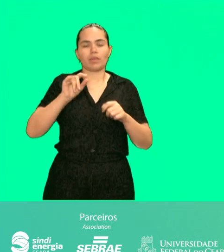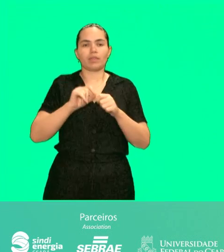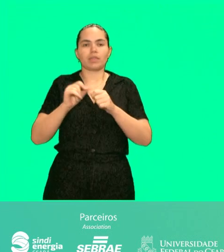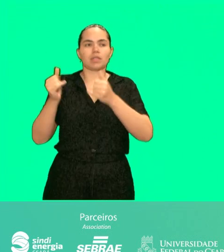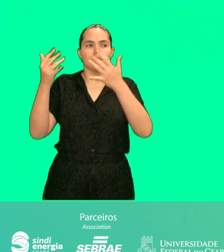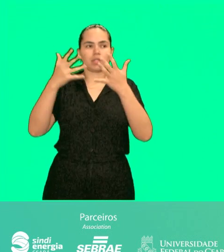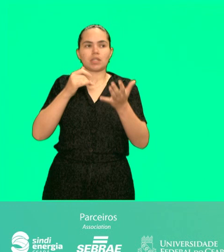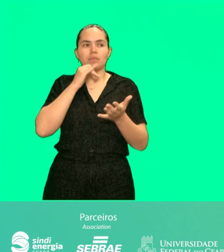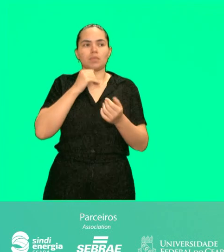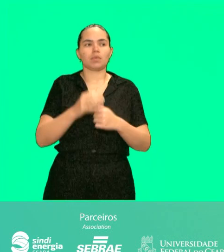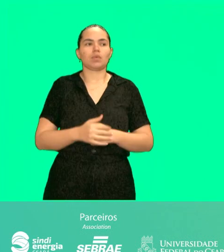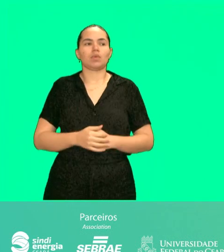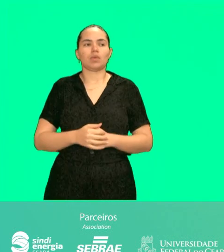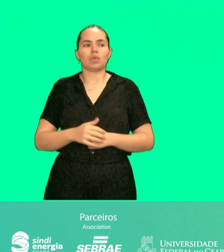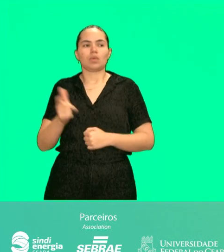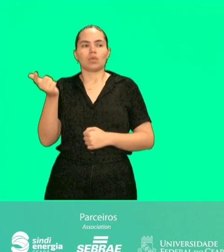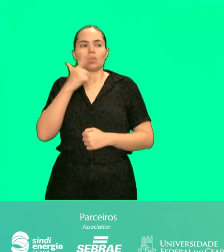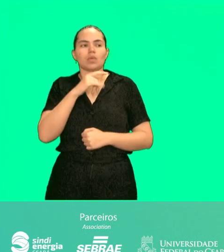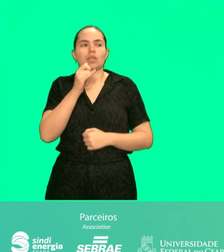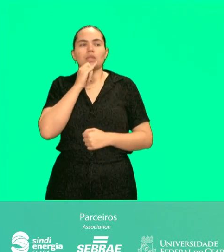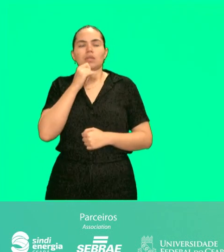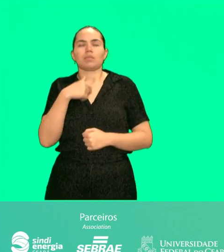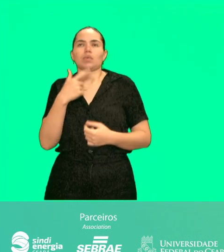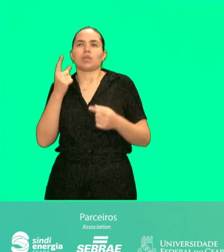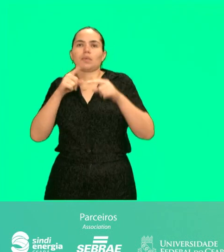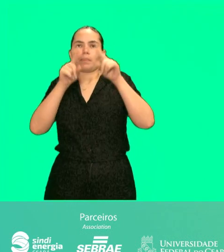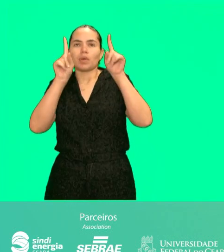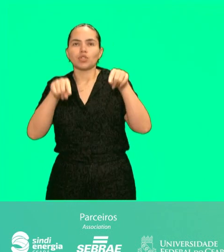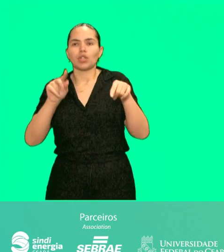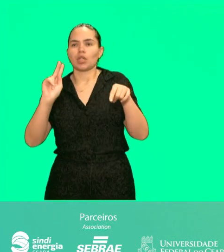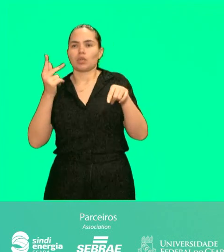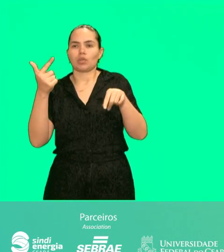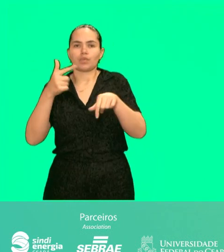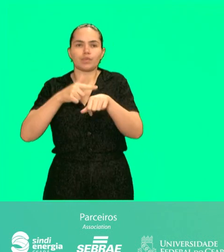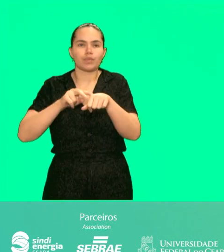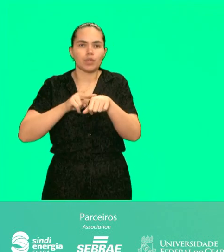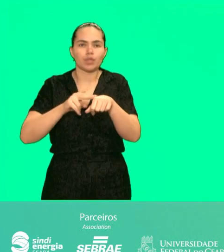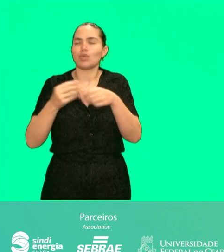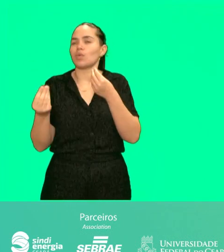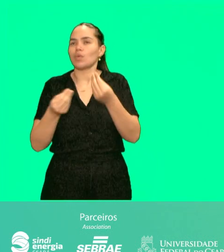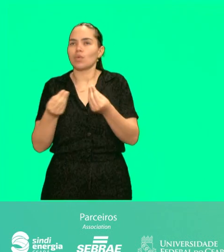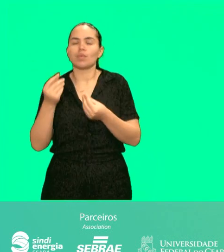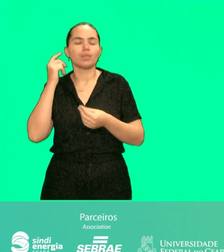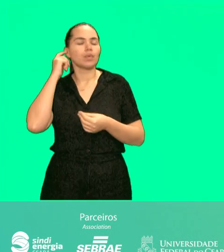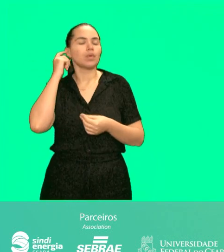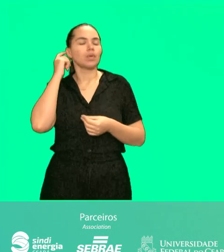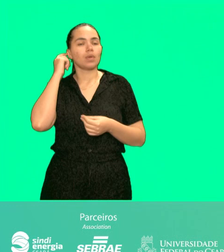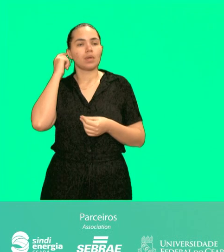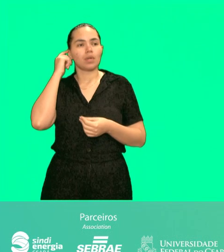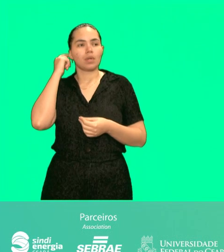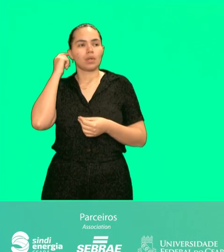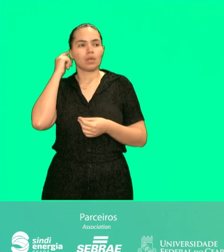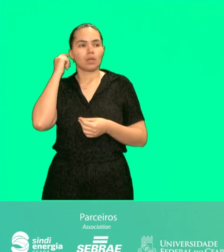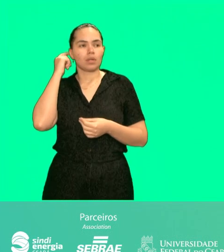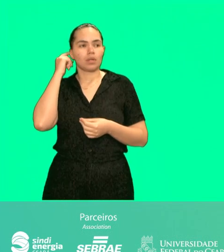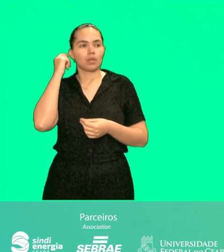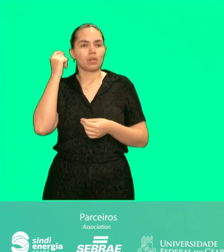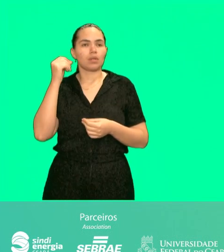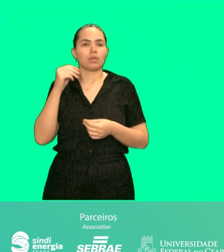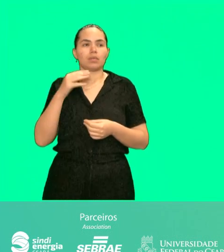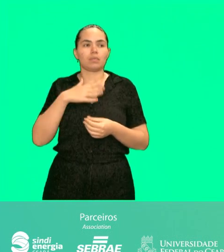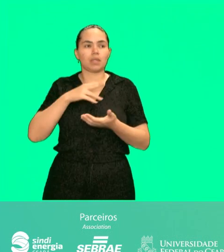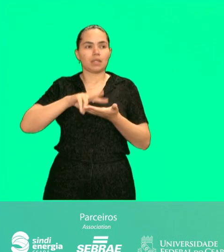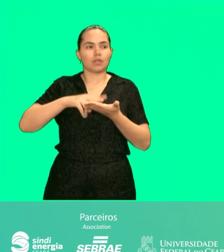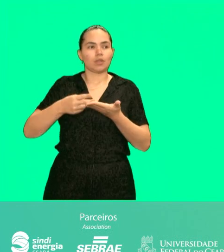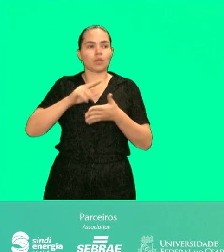primeira conta, né, de do the viabilidade first math of de um projeto de feasibility of hidrogênio this verde, green hydrogen project. a minha So tradutora